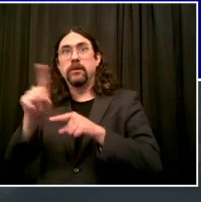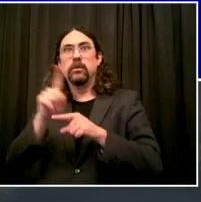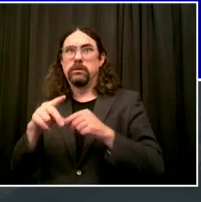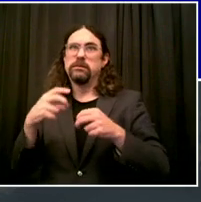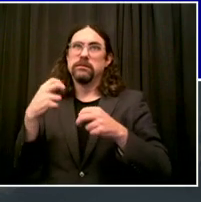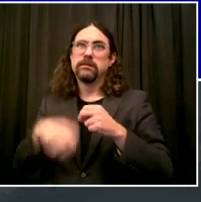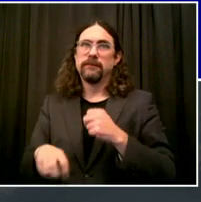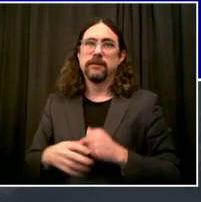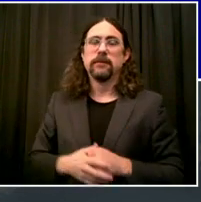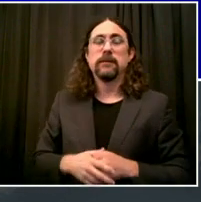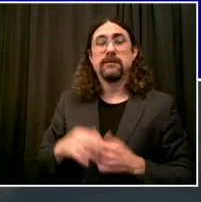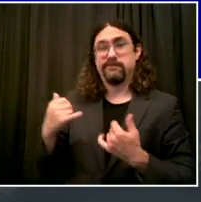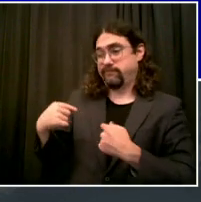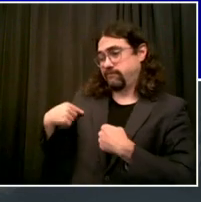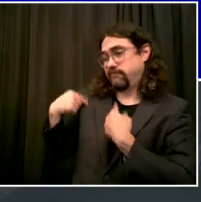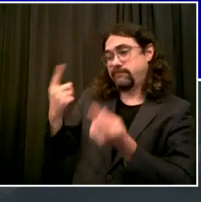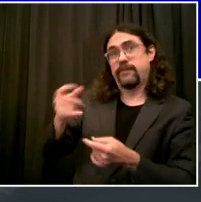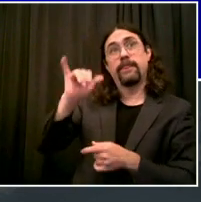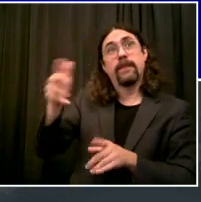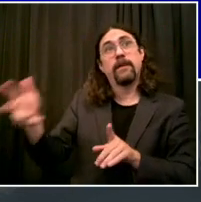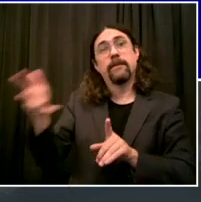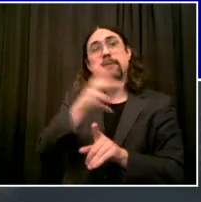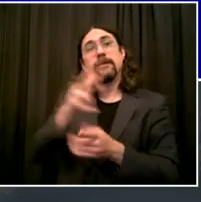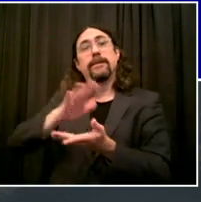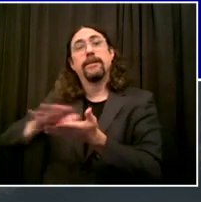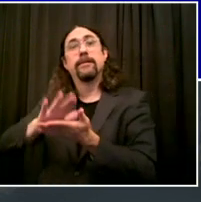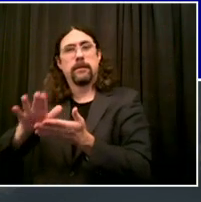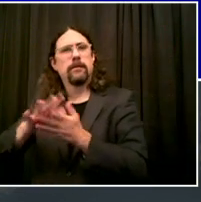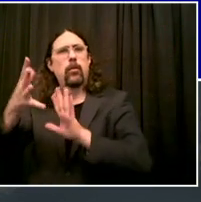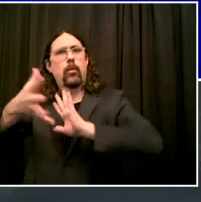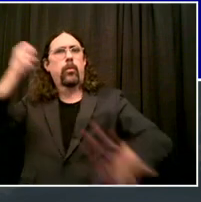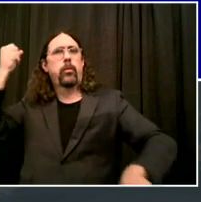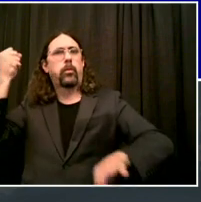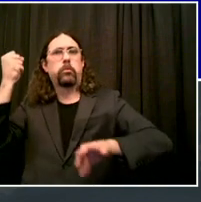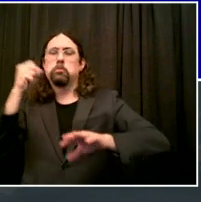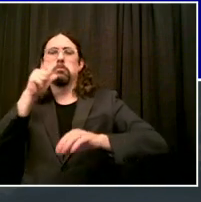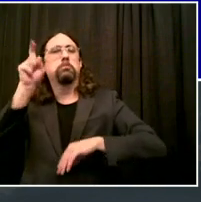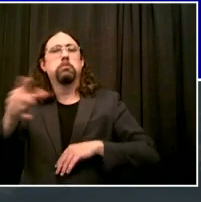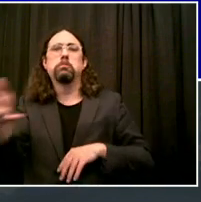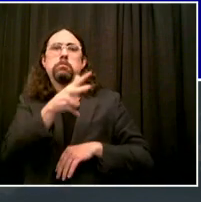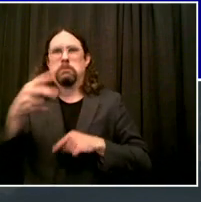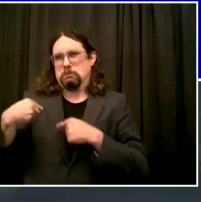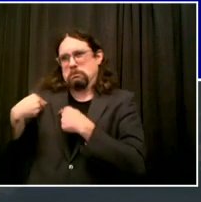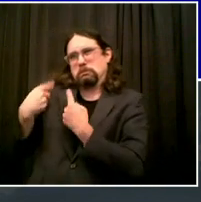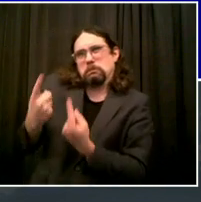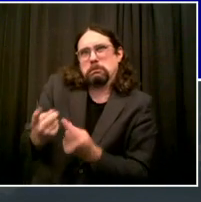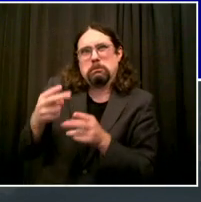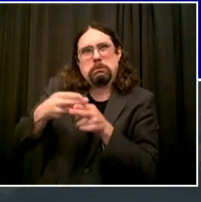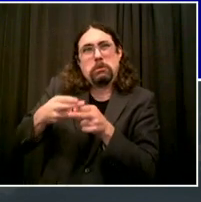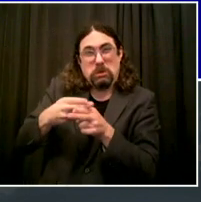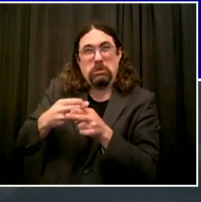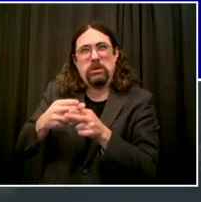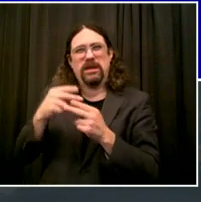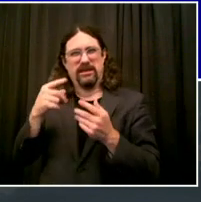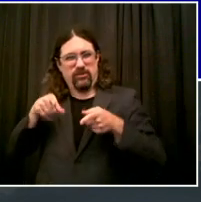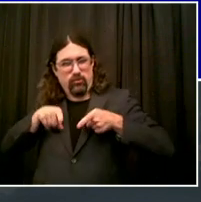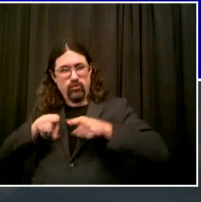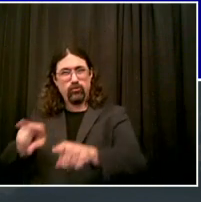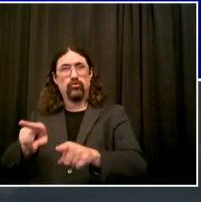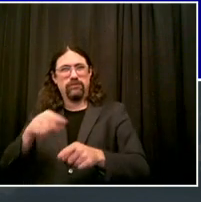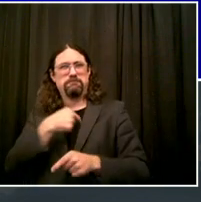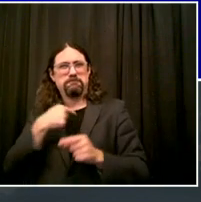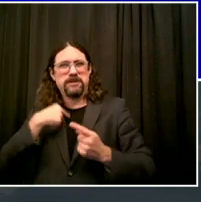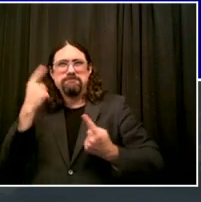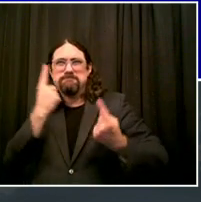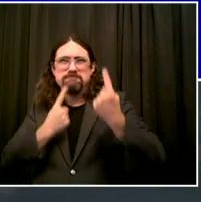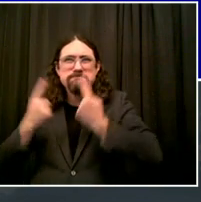This needs to change. So we're about to make the biggest change in alternate side parking in the last 2 decades. We are now going to have a new